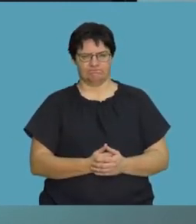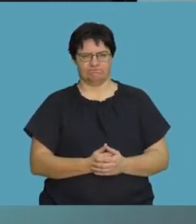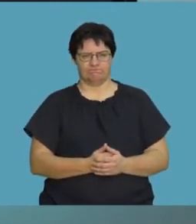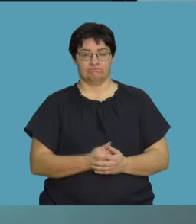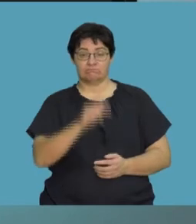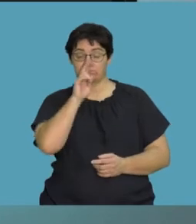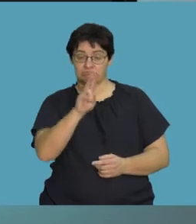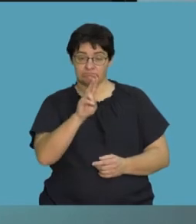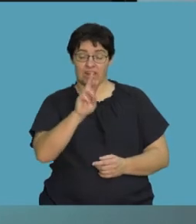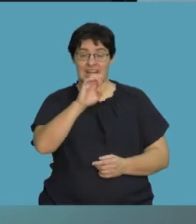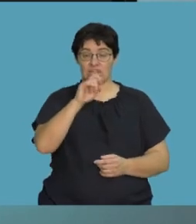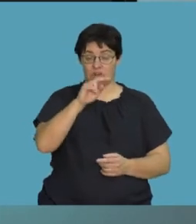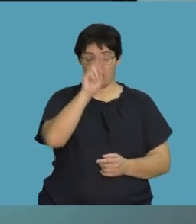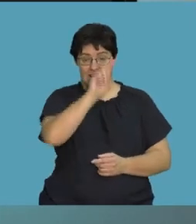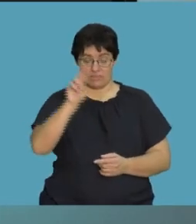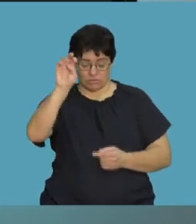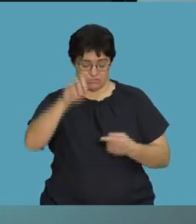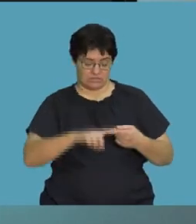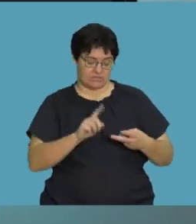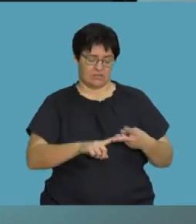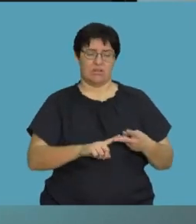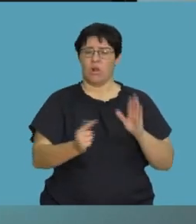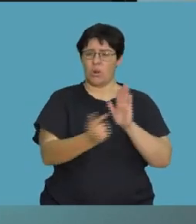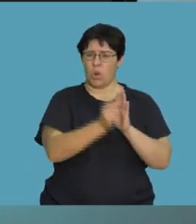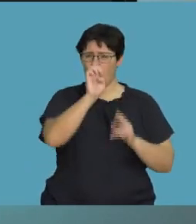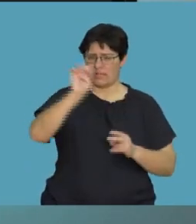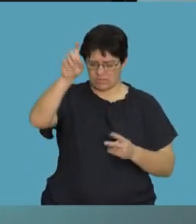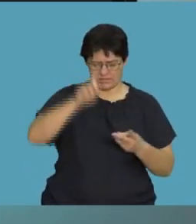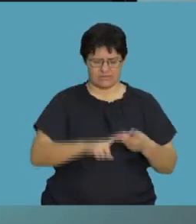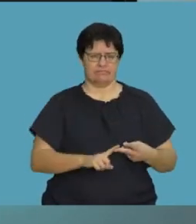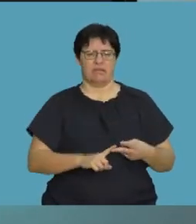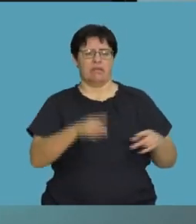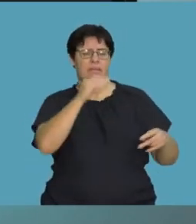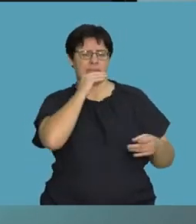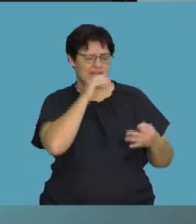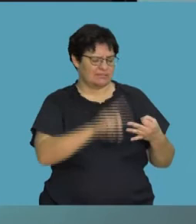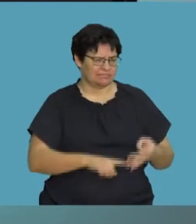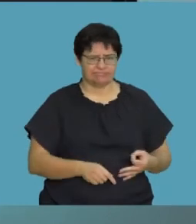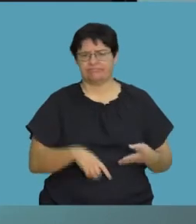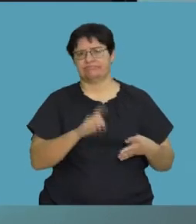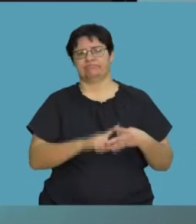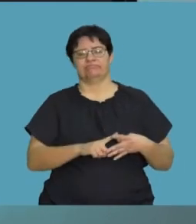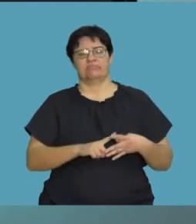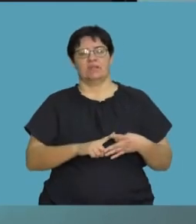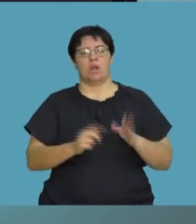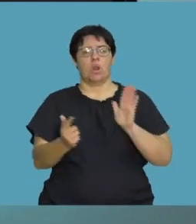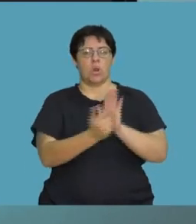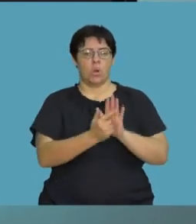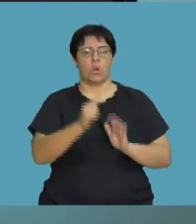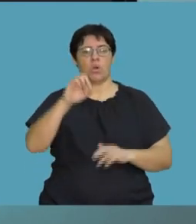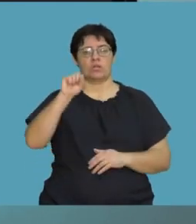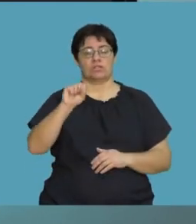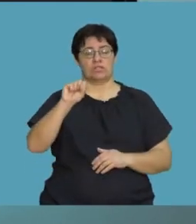some rational exponents, the laws of exponents, the definitions, the laws of sets. Now we need to look